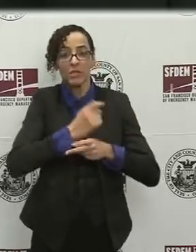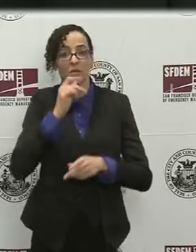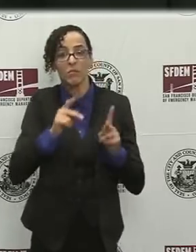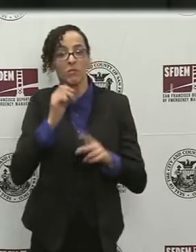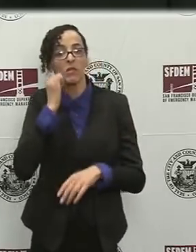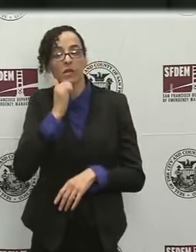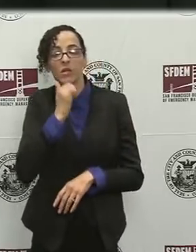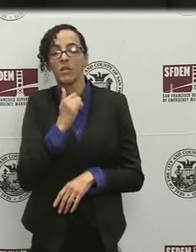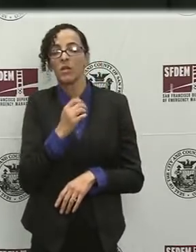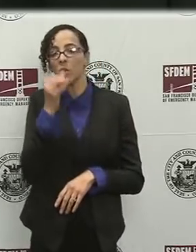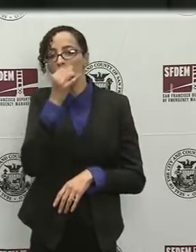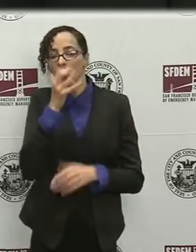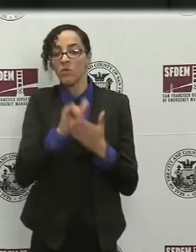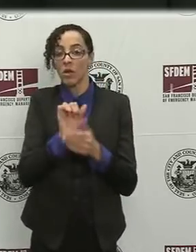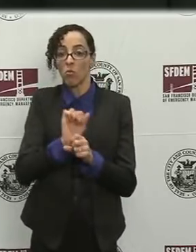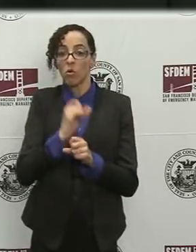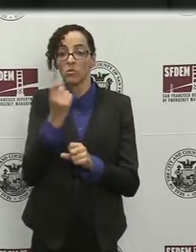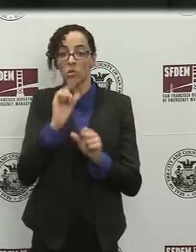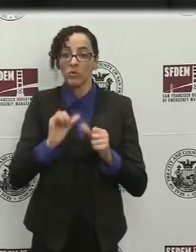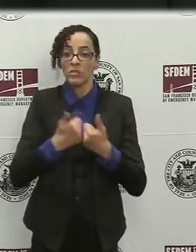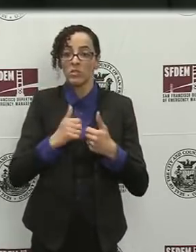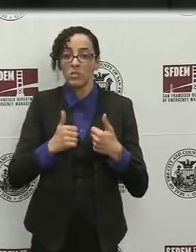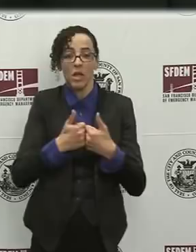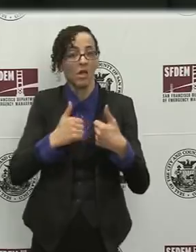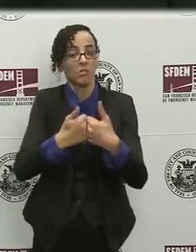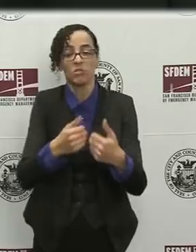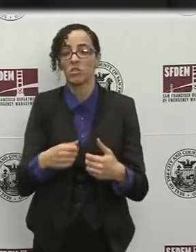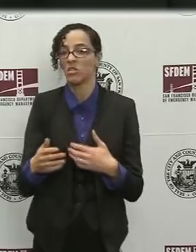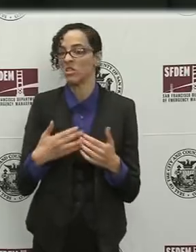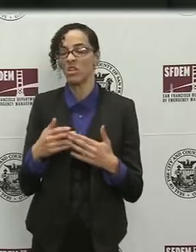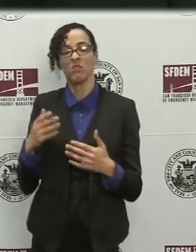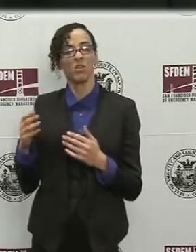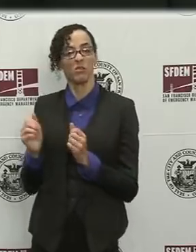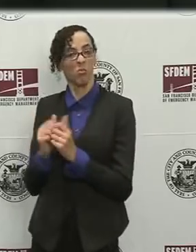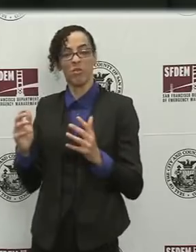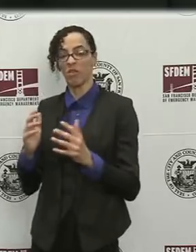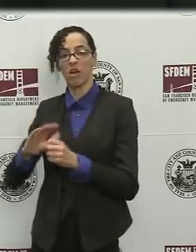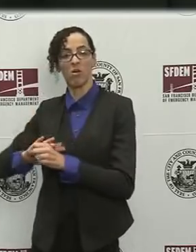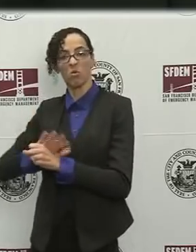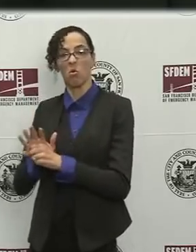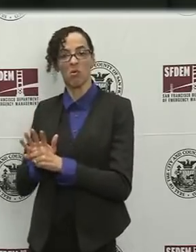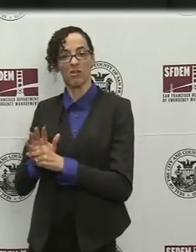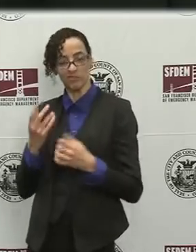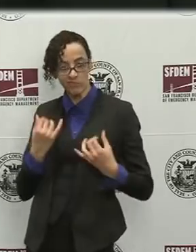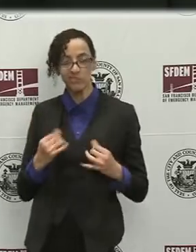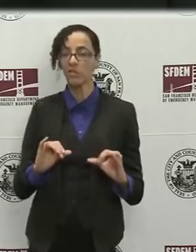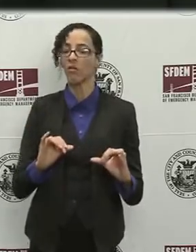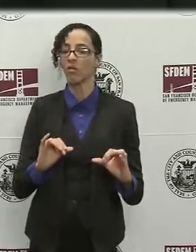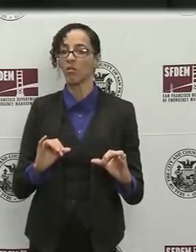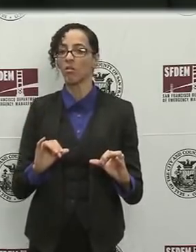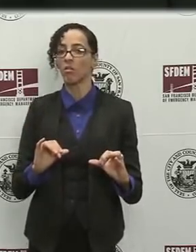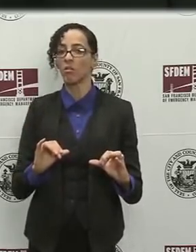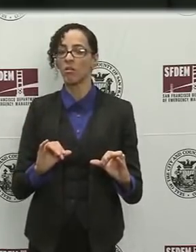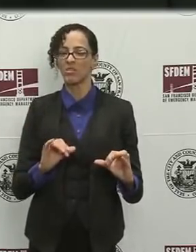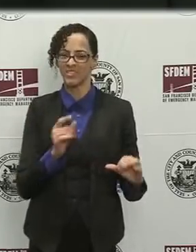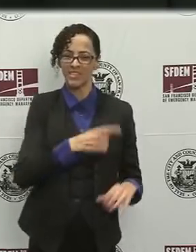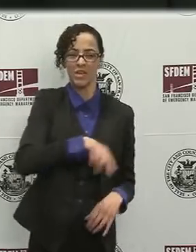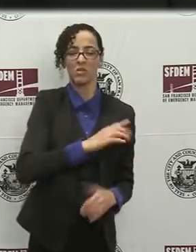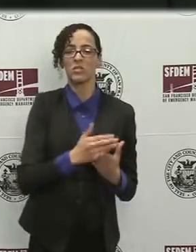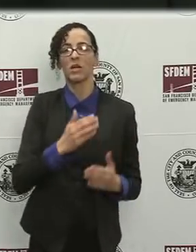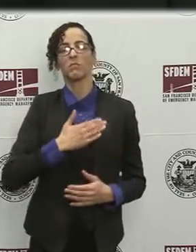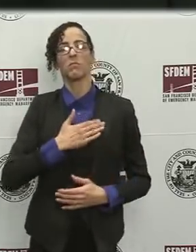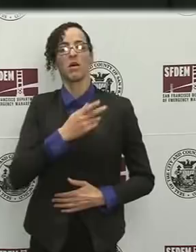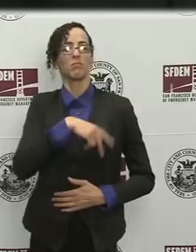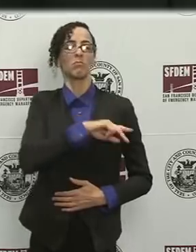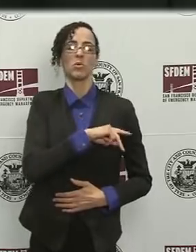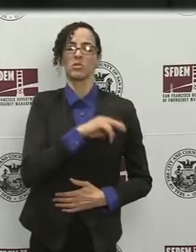This work is always challenging, even without coronavirus. They are some of my personal heroes, and more so